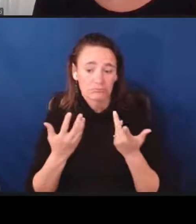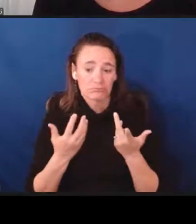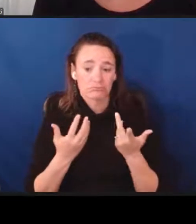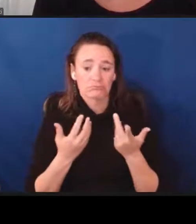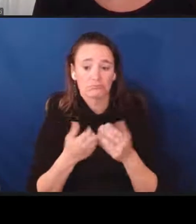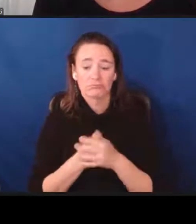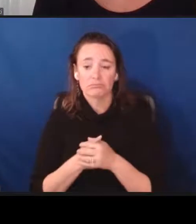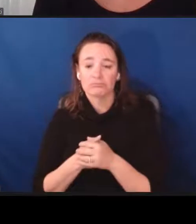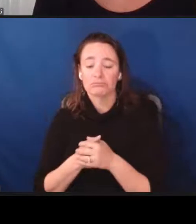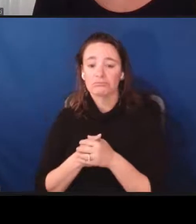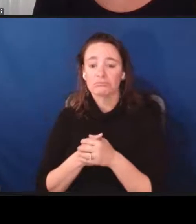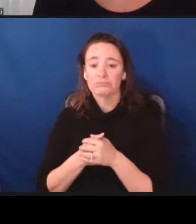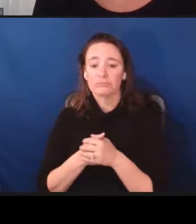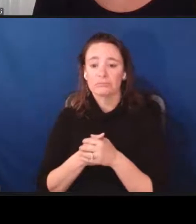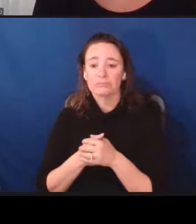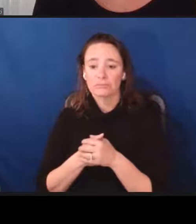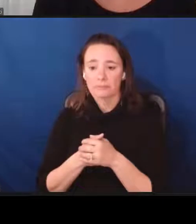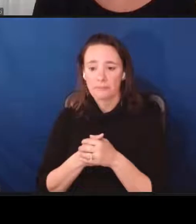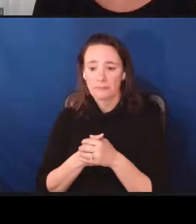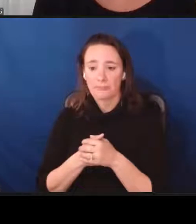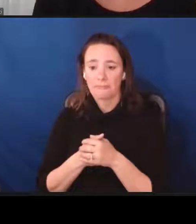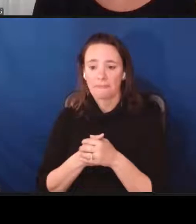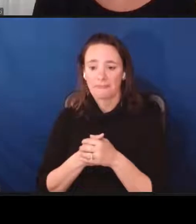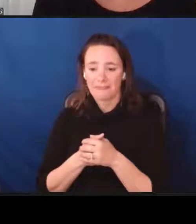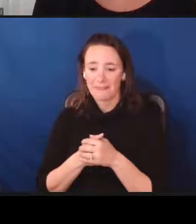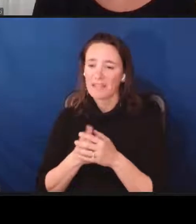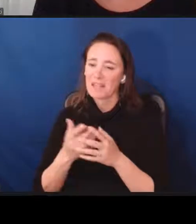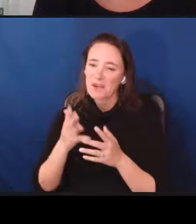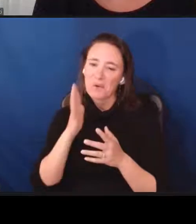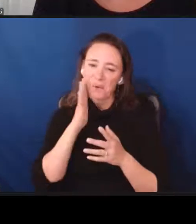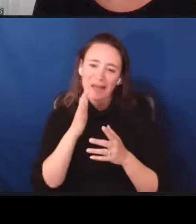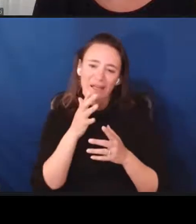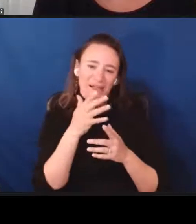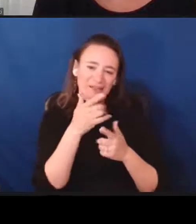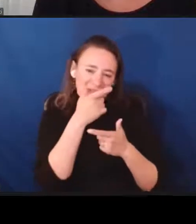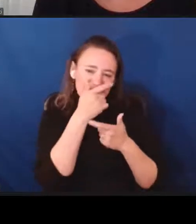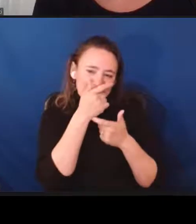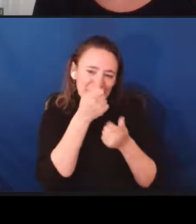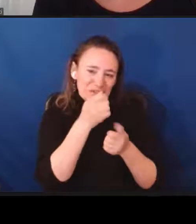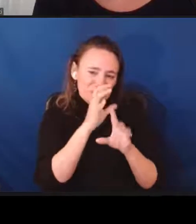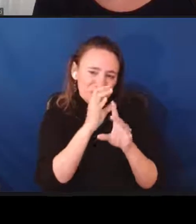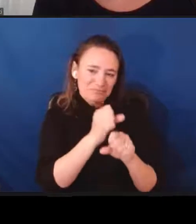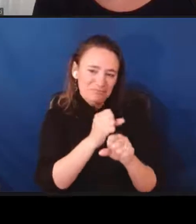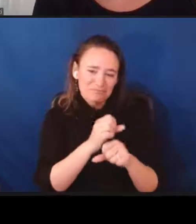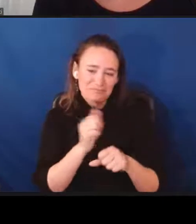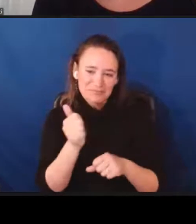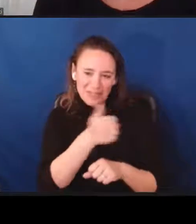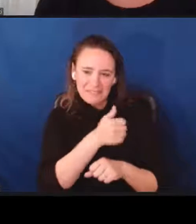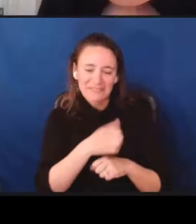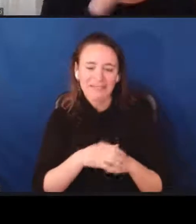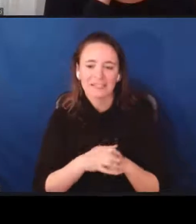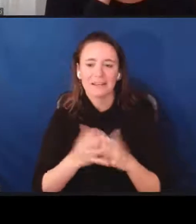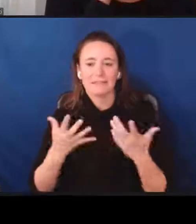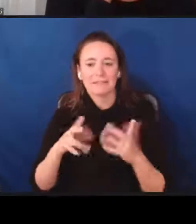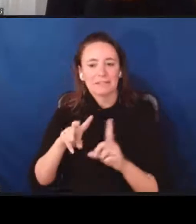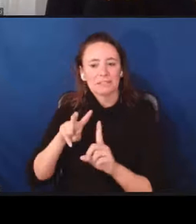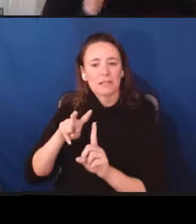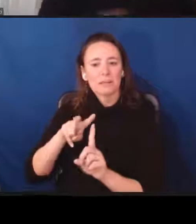Yeah, well, this will interest you, I think. So I applied for